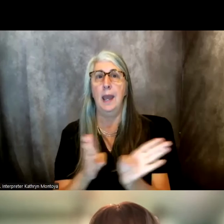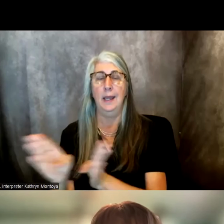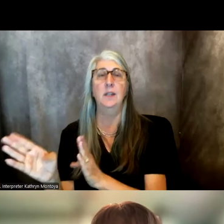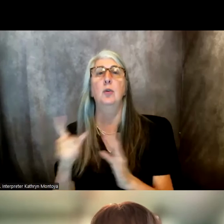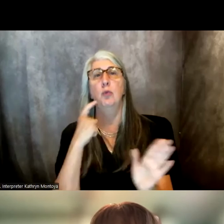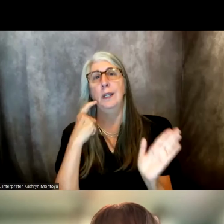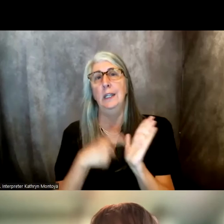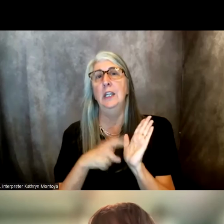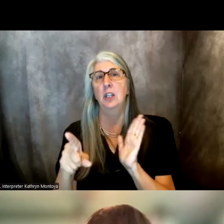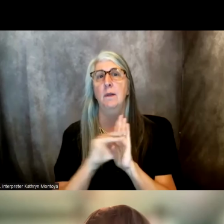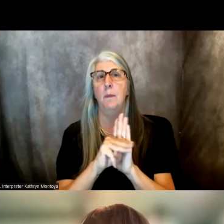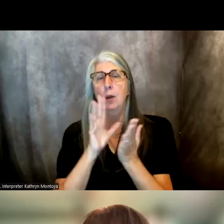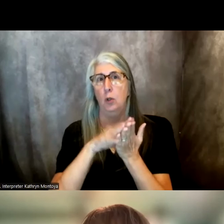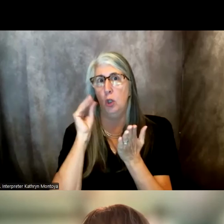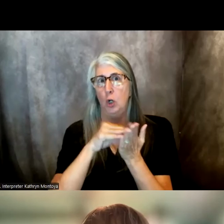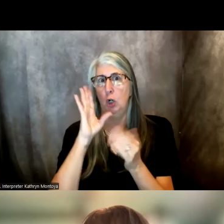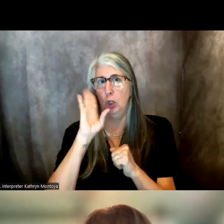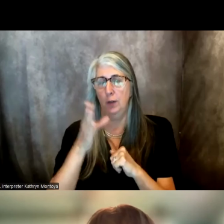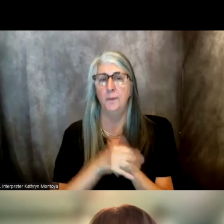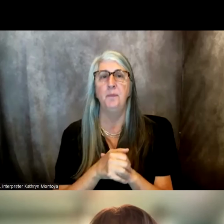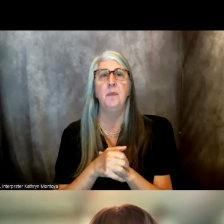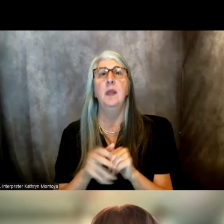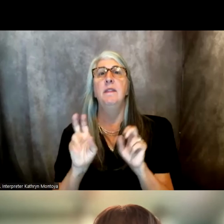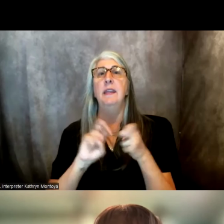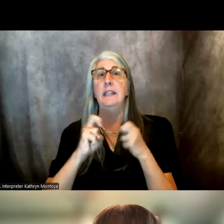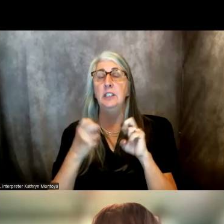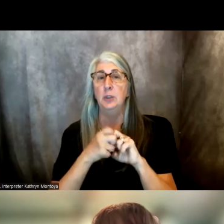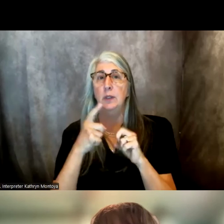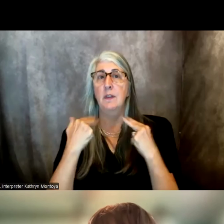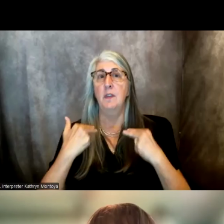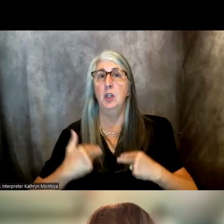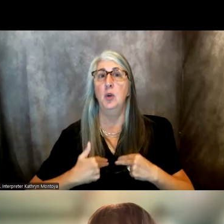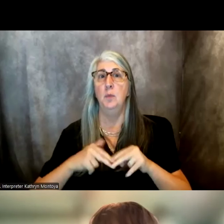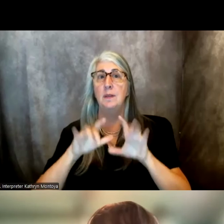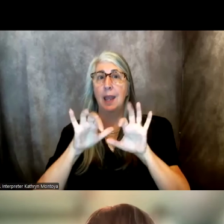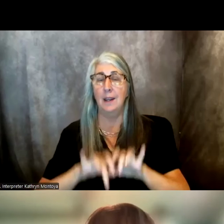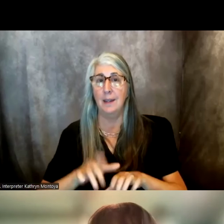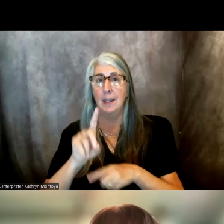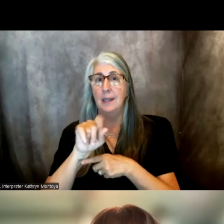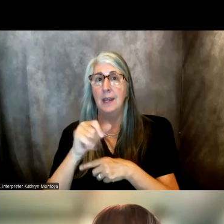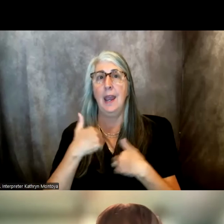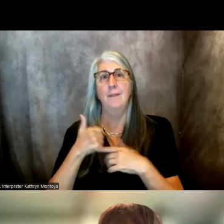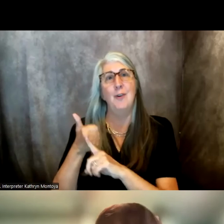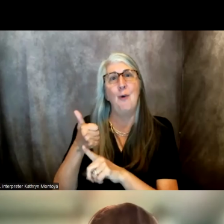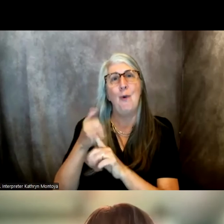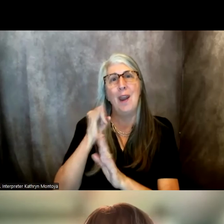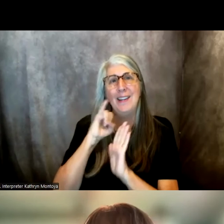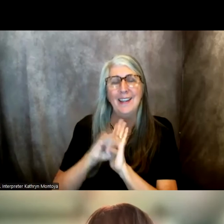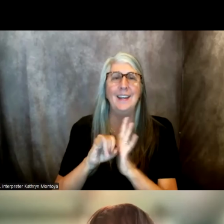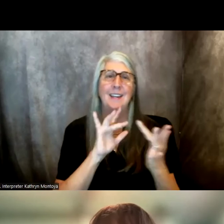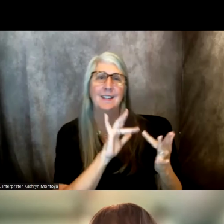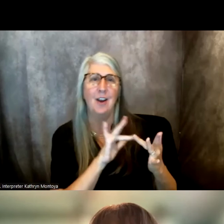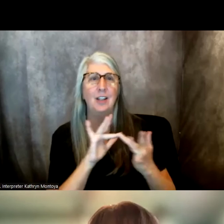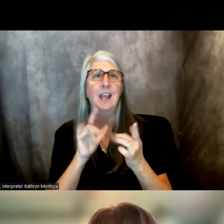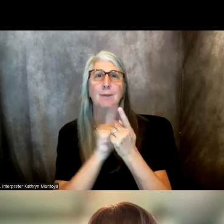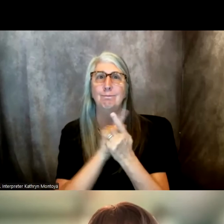model learns. The issue here is that the humans annotating the data carry their own identities, contexts, and lived